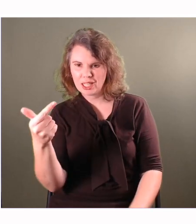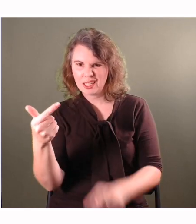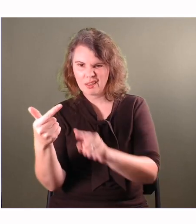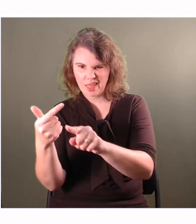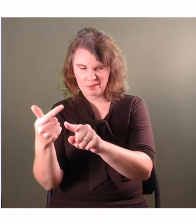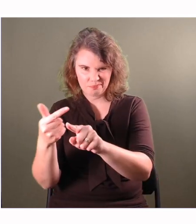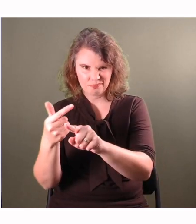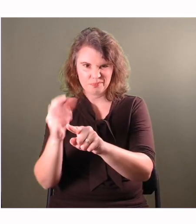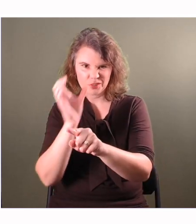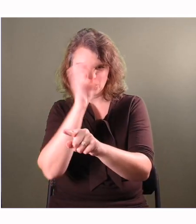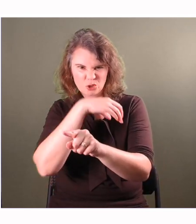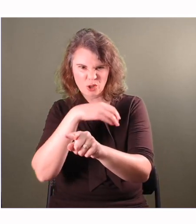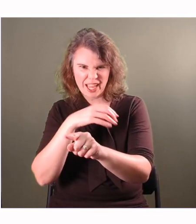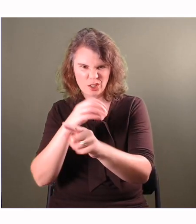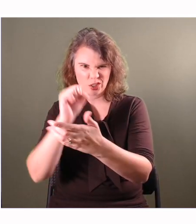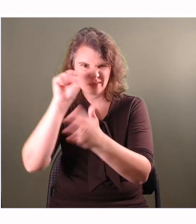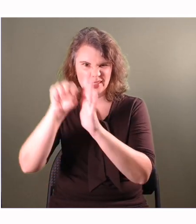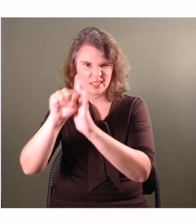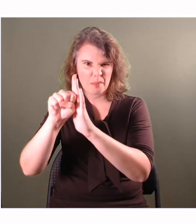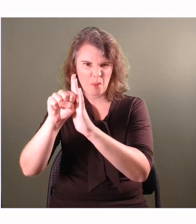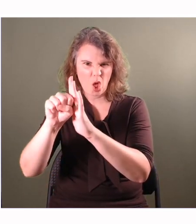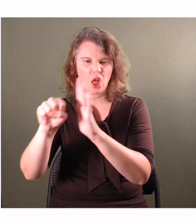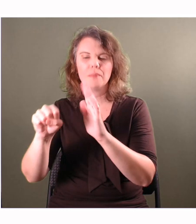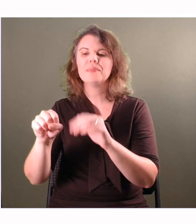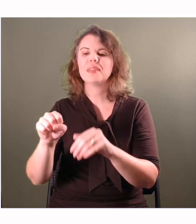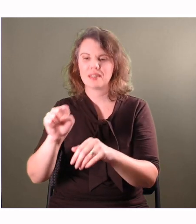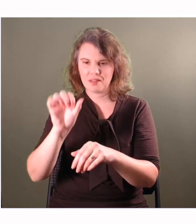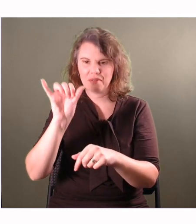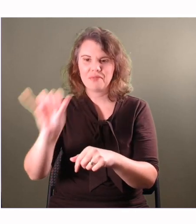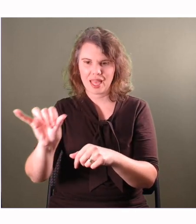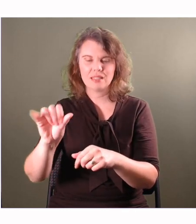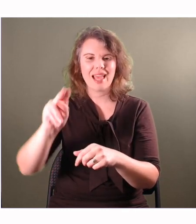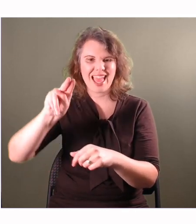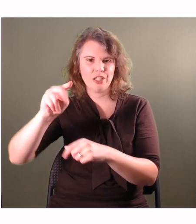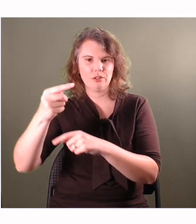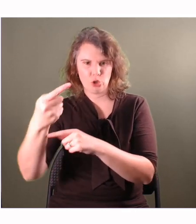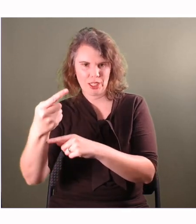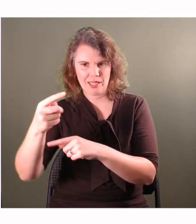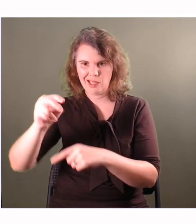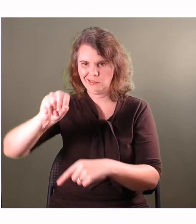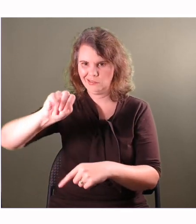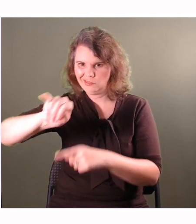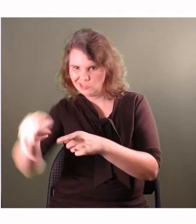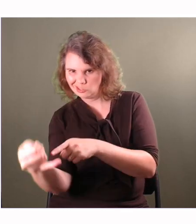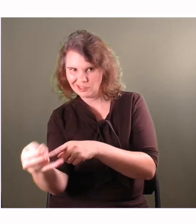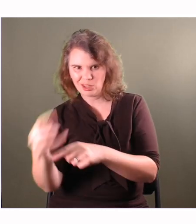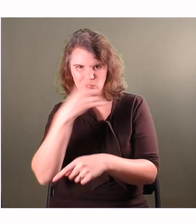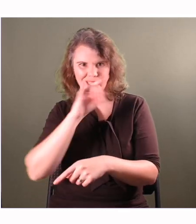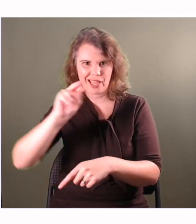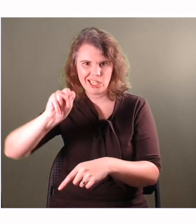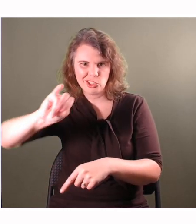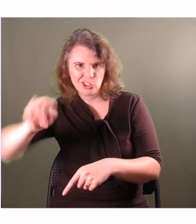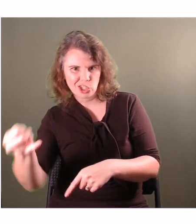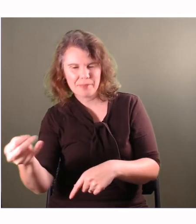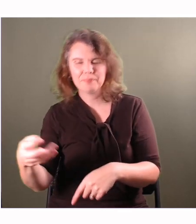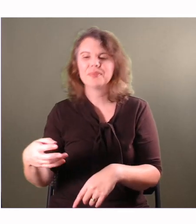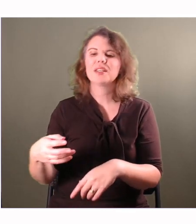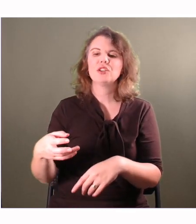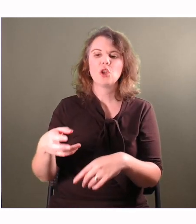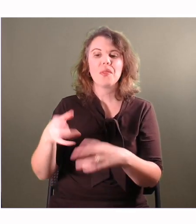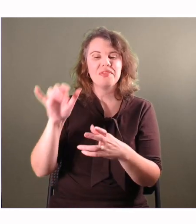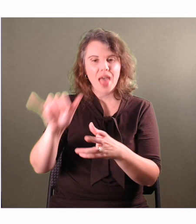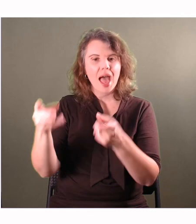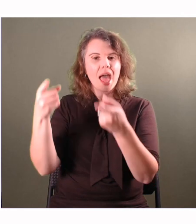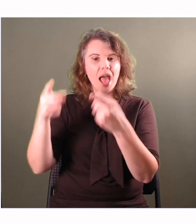symbol here is the phonetic symbol for NG, it goes into the coda slot. The syllable position